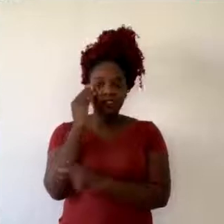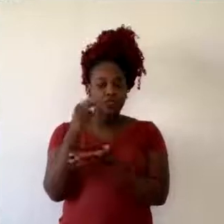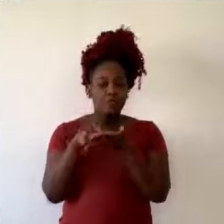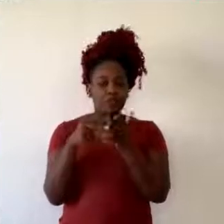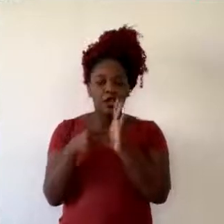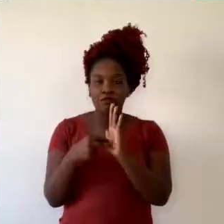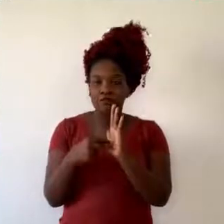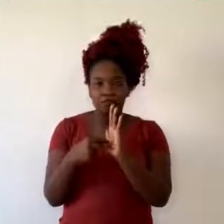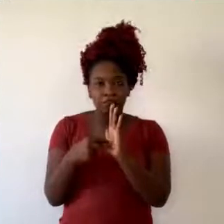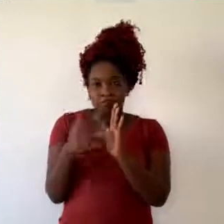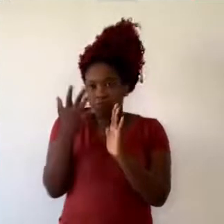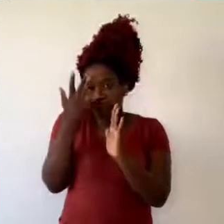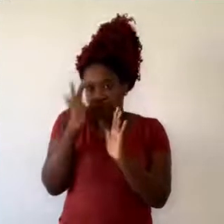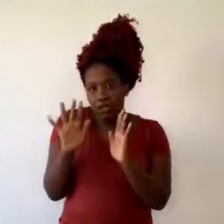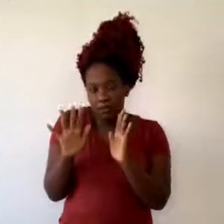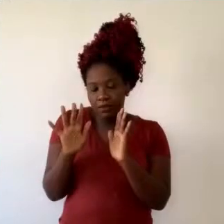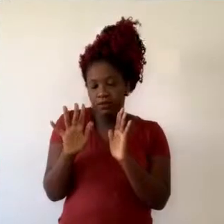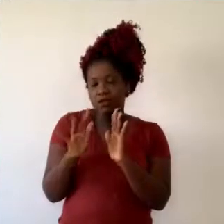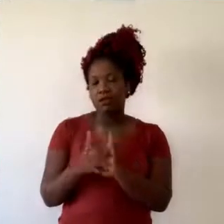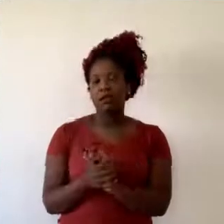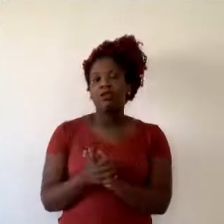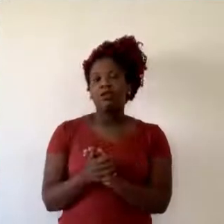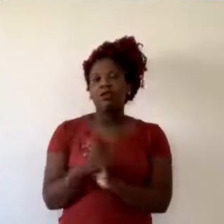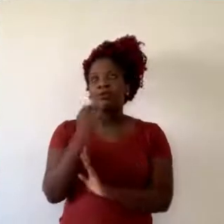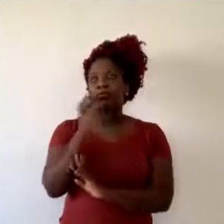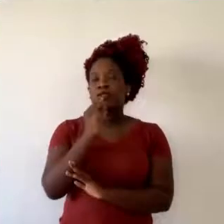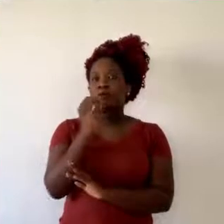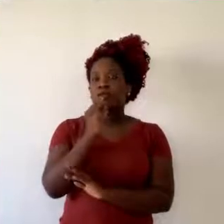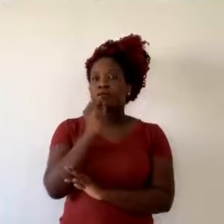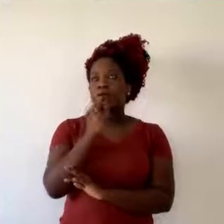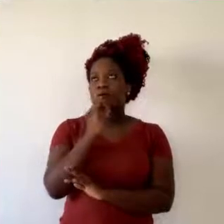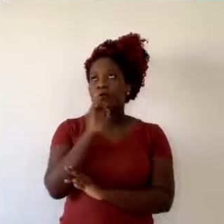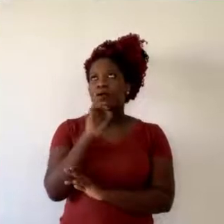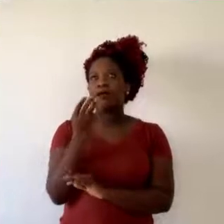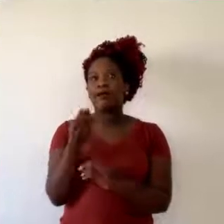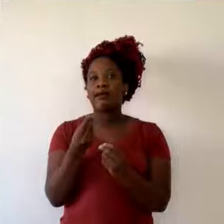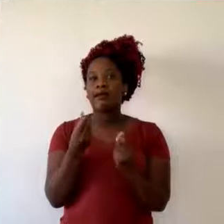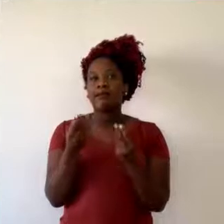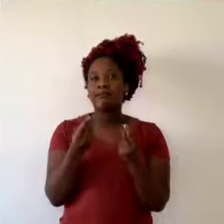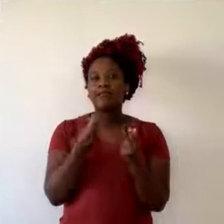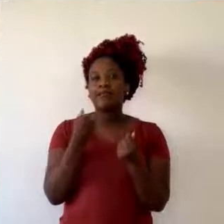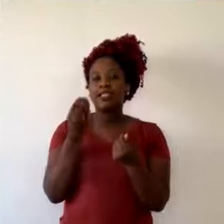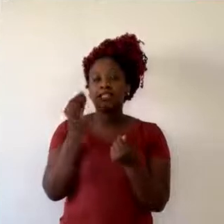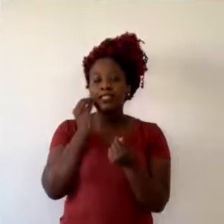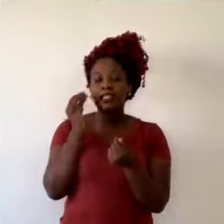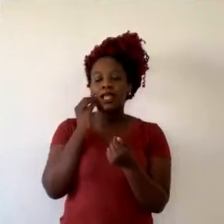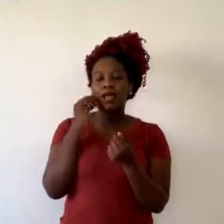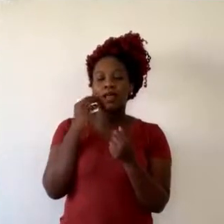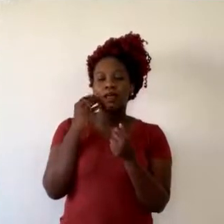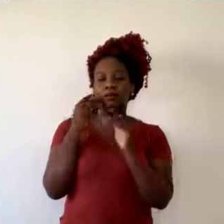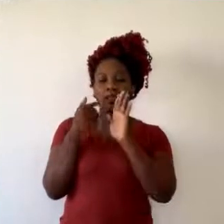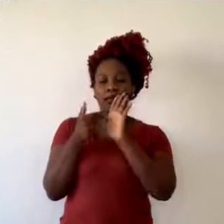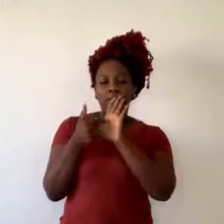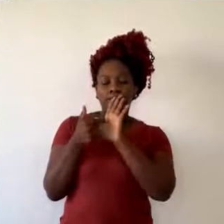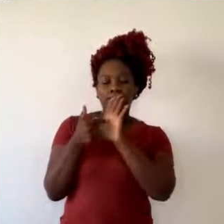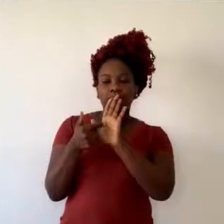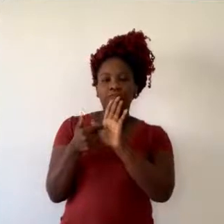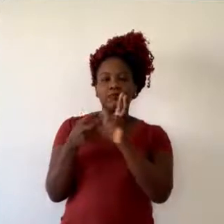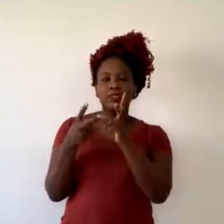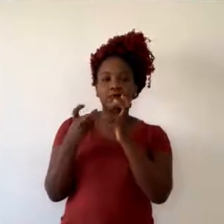understand what that means. Our way of thinking about complex